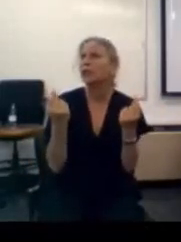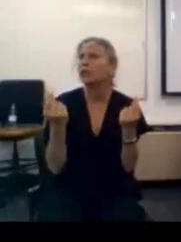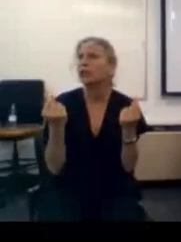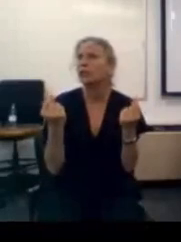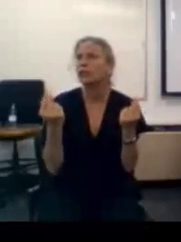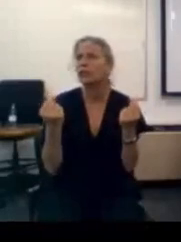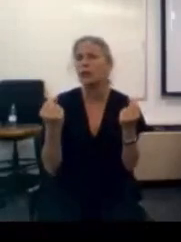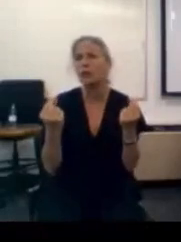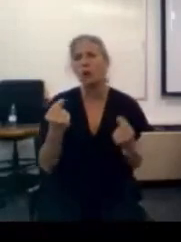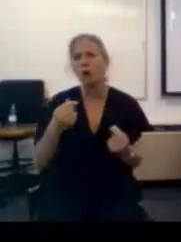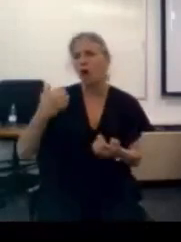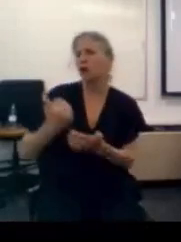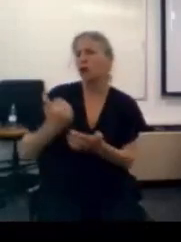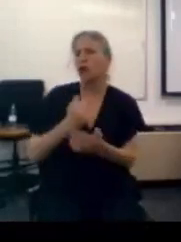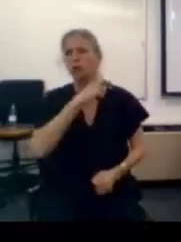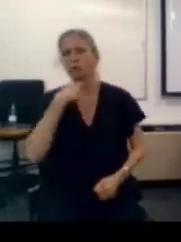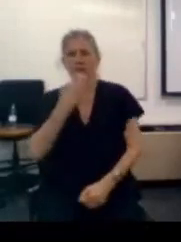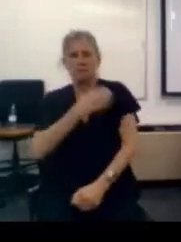Respectability to do